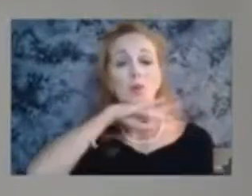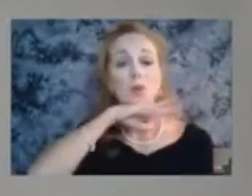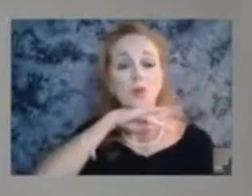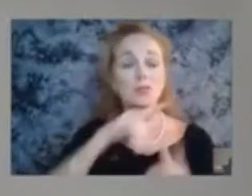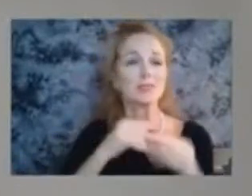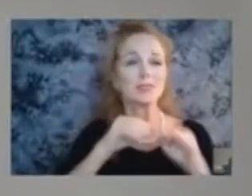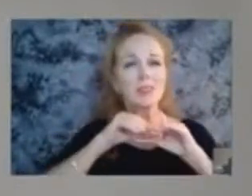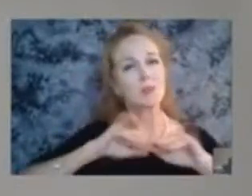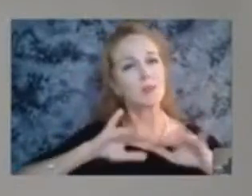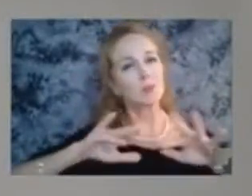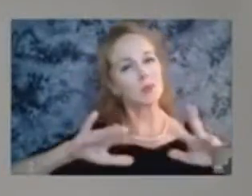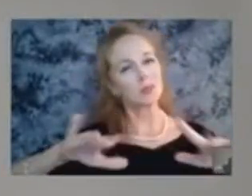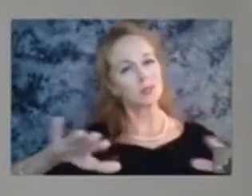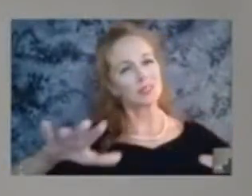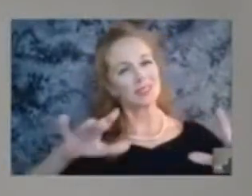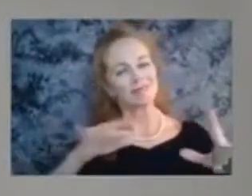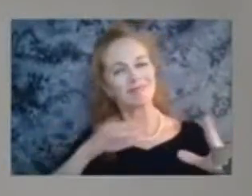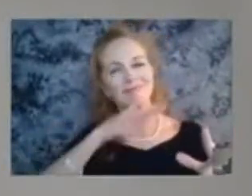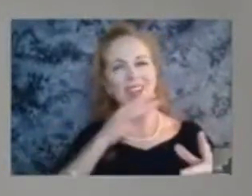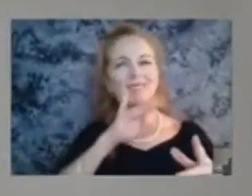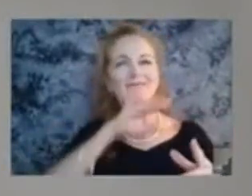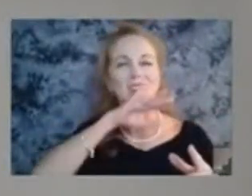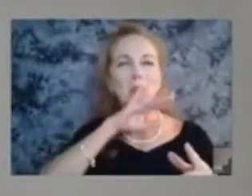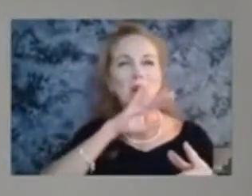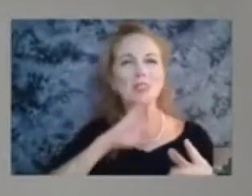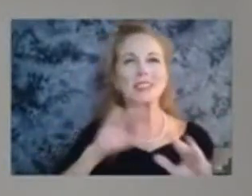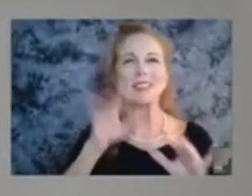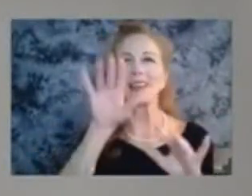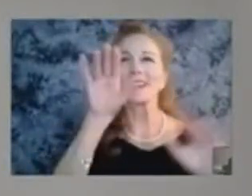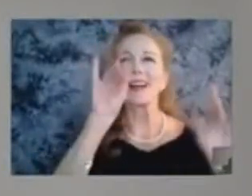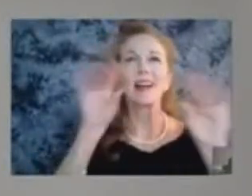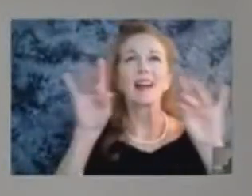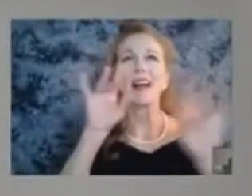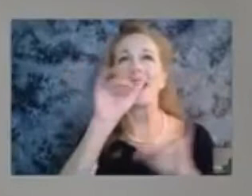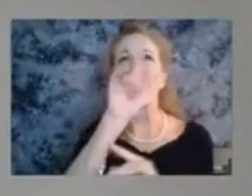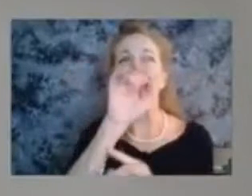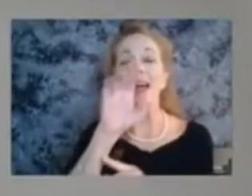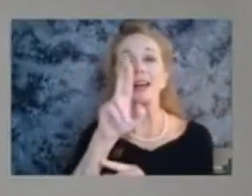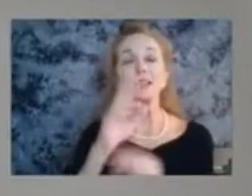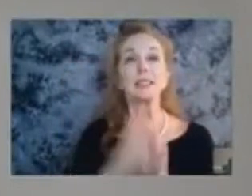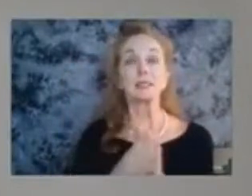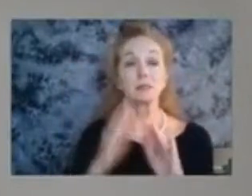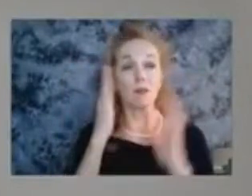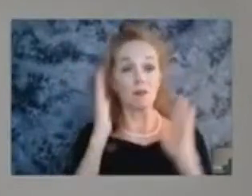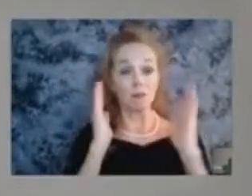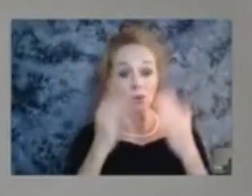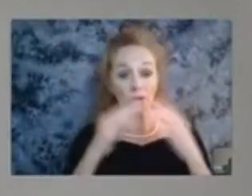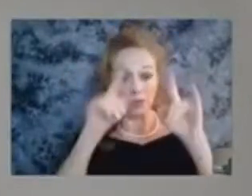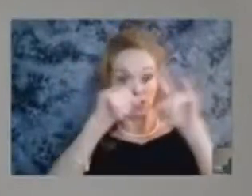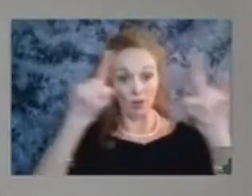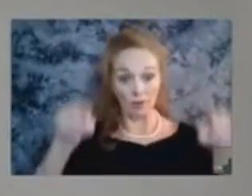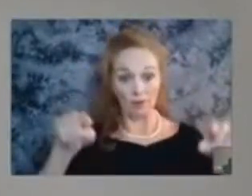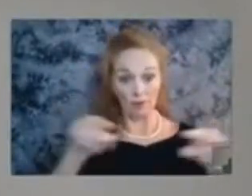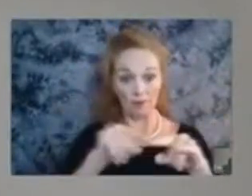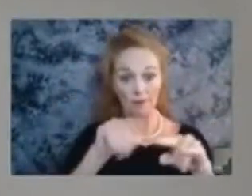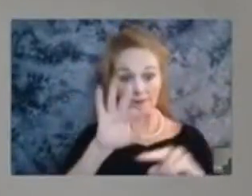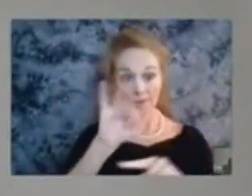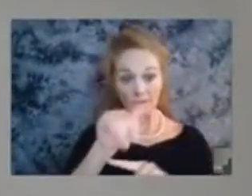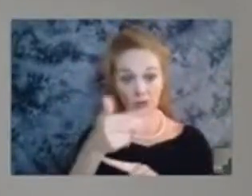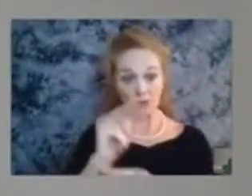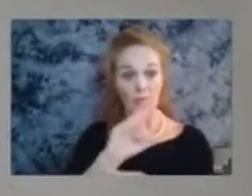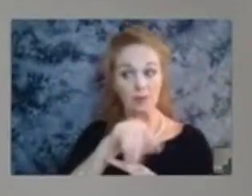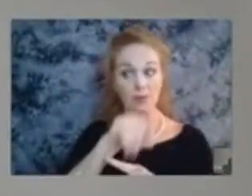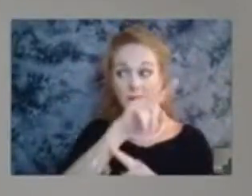dispersion of the particles that are in the air. So from a filtration standpoint, right at this point in time, with regards to those systems that have that